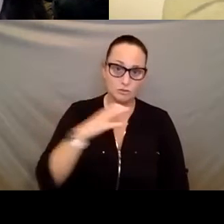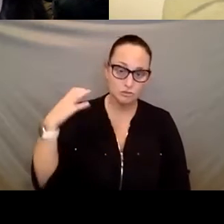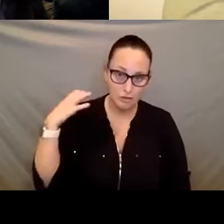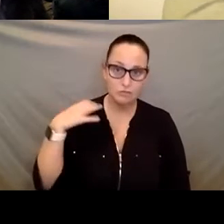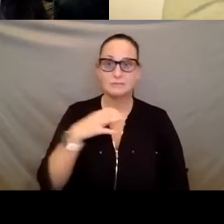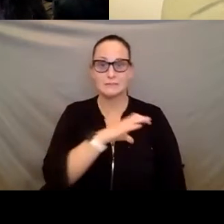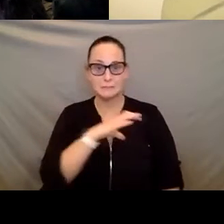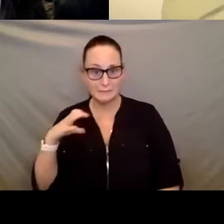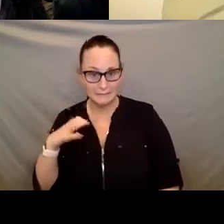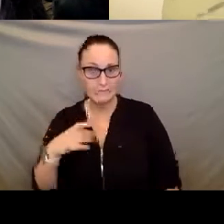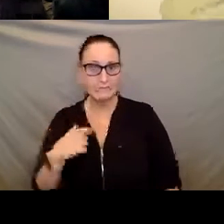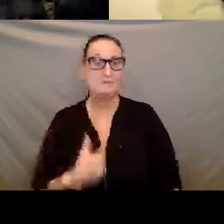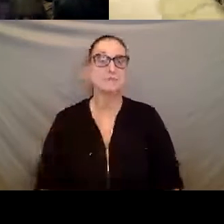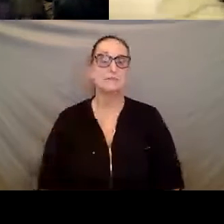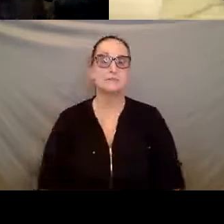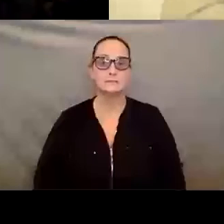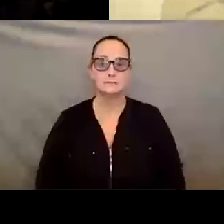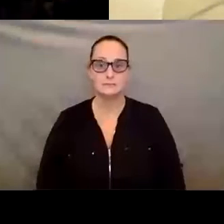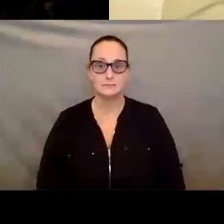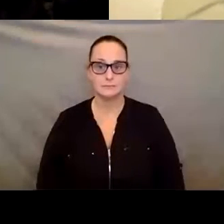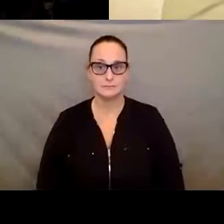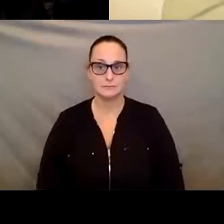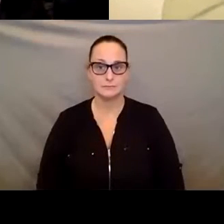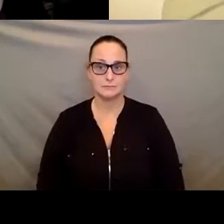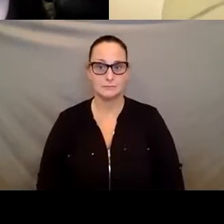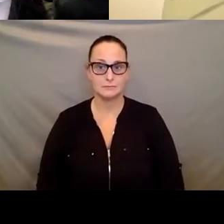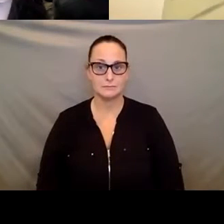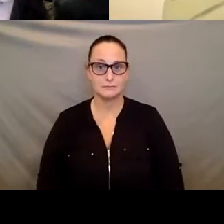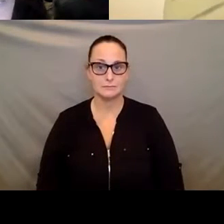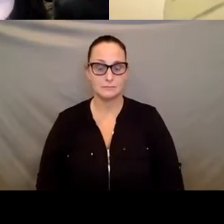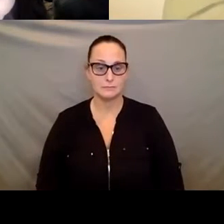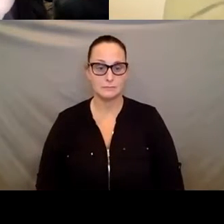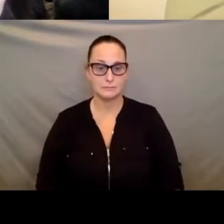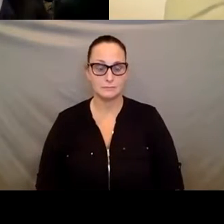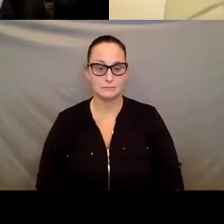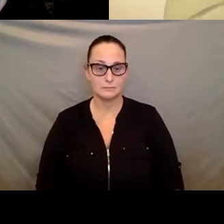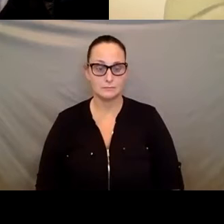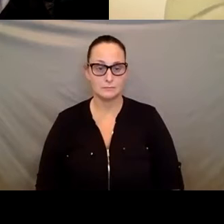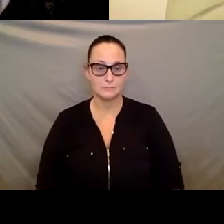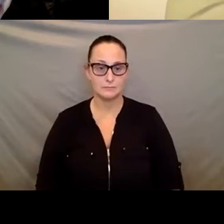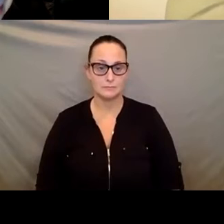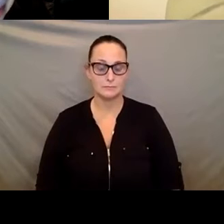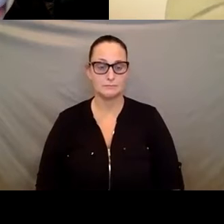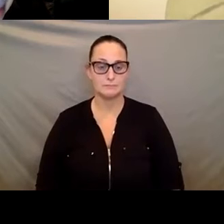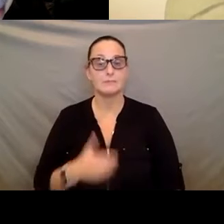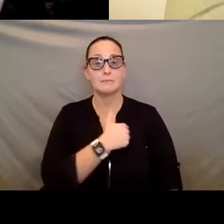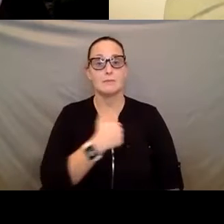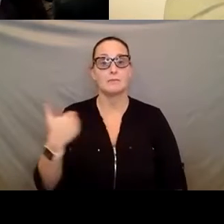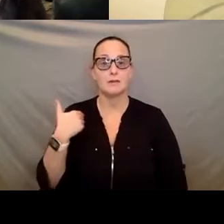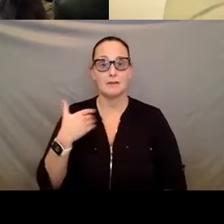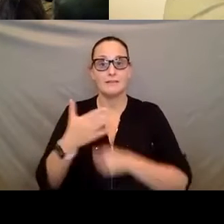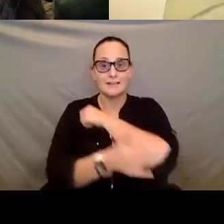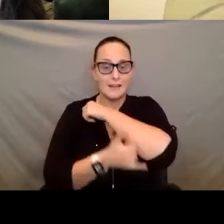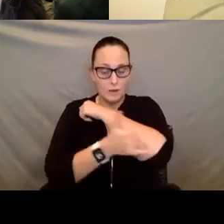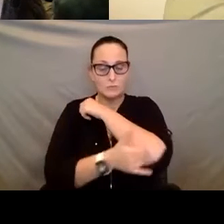a member of a county central committee. As a member of a county